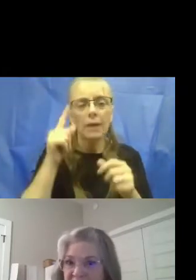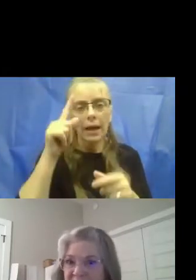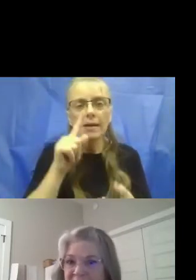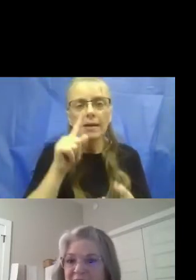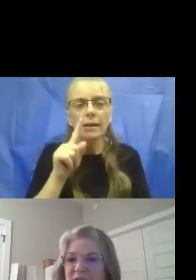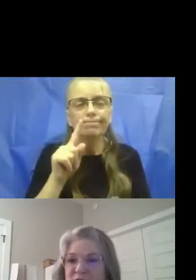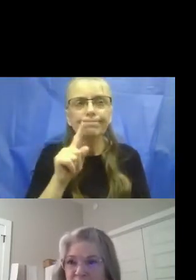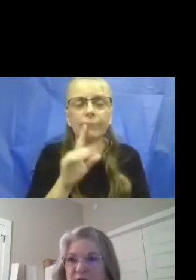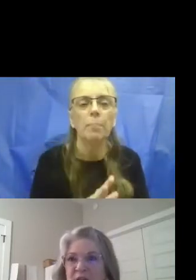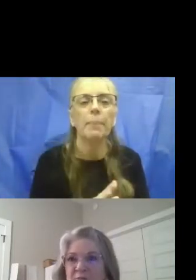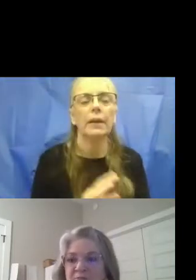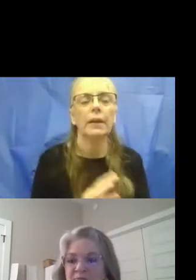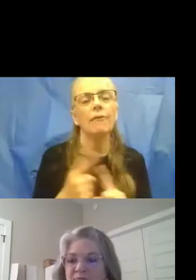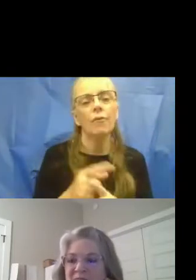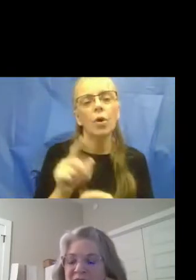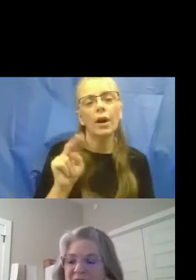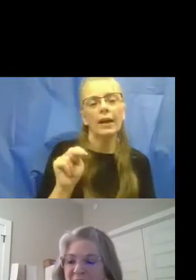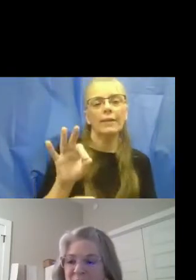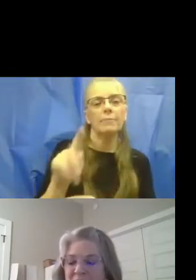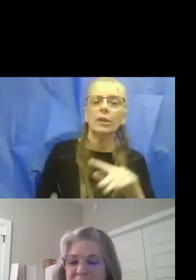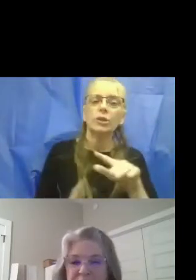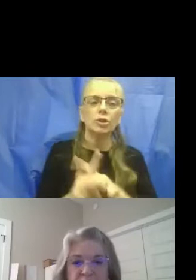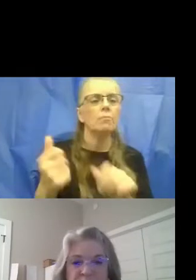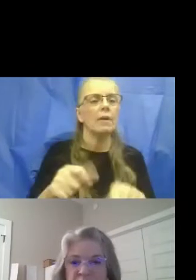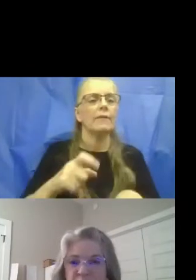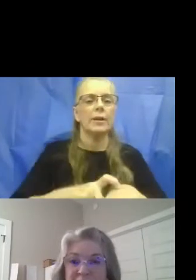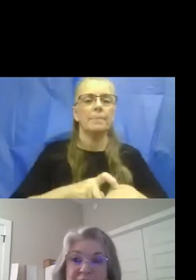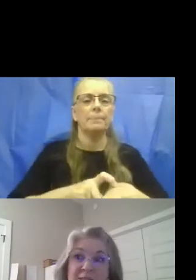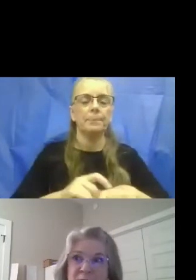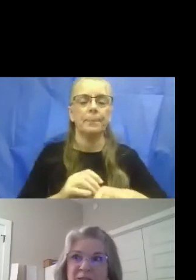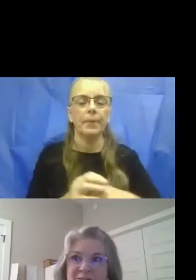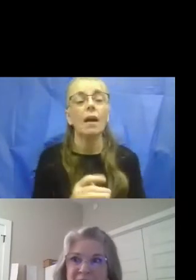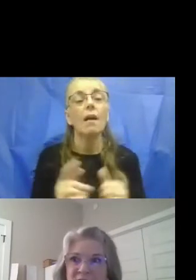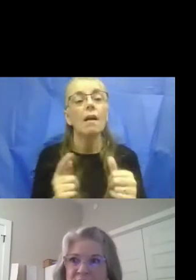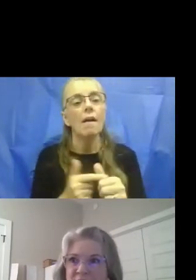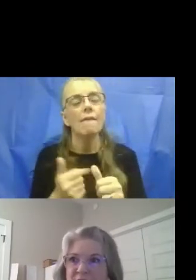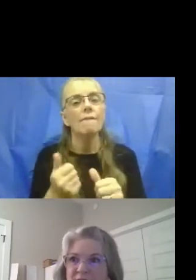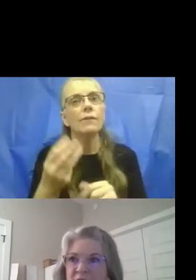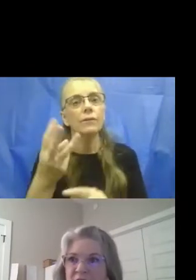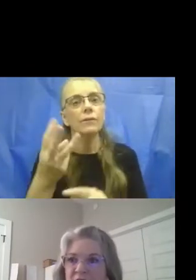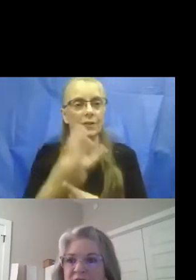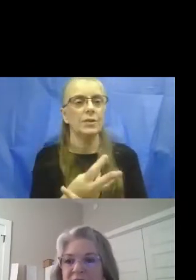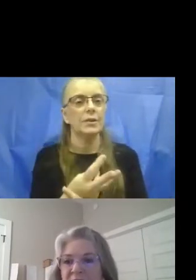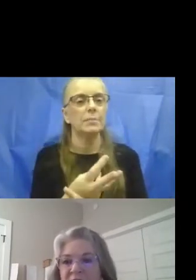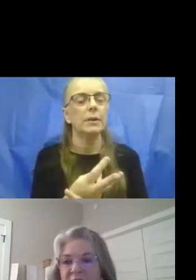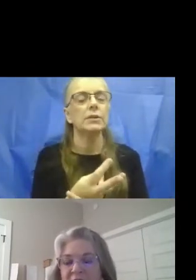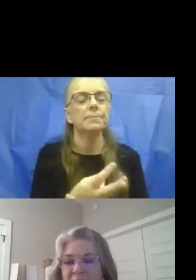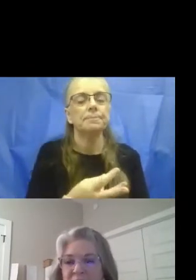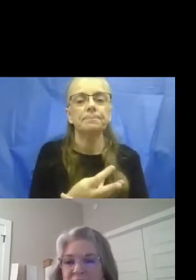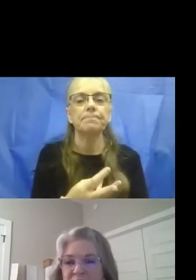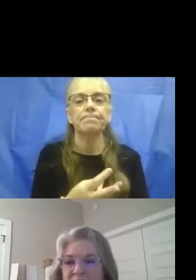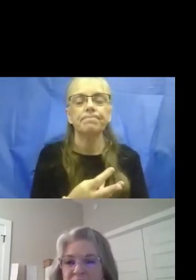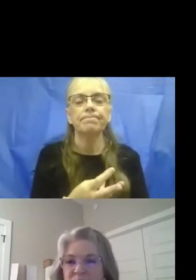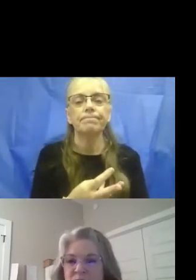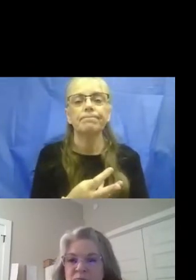absolutely shows up. In the first few months, 6 months actually, of our